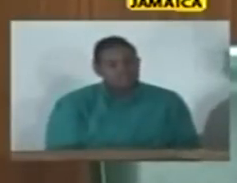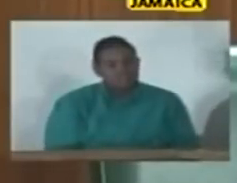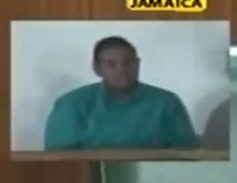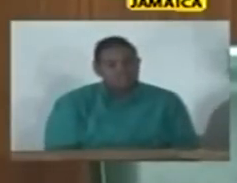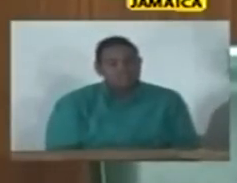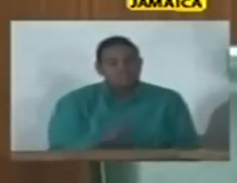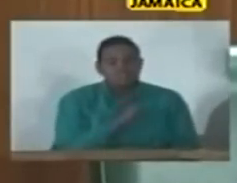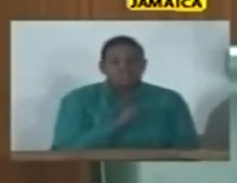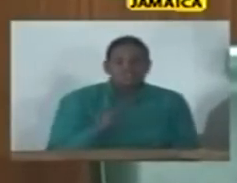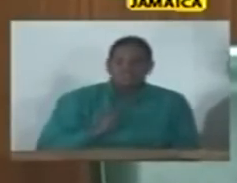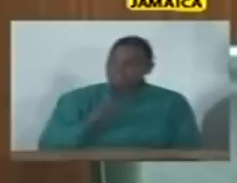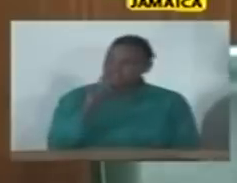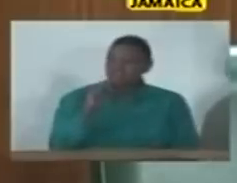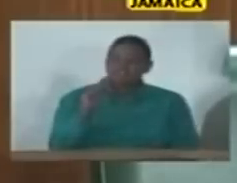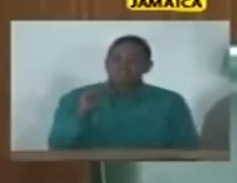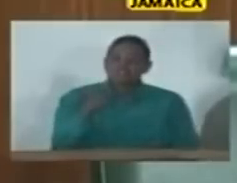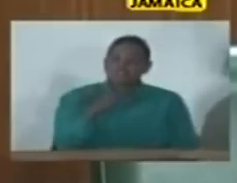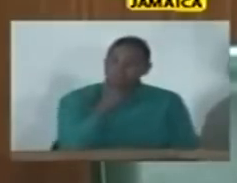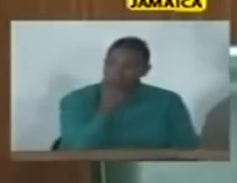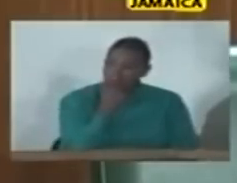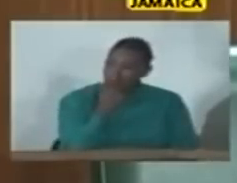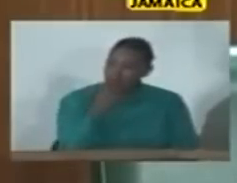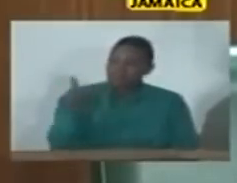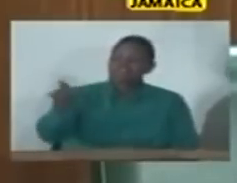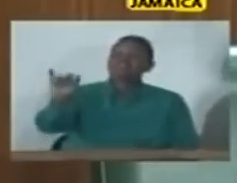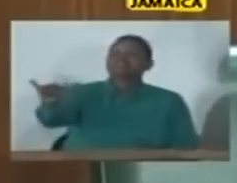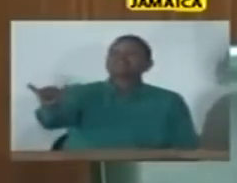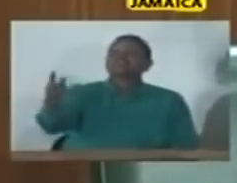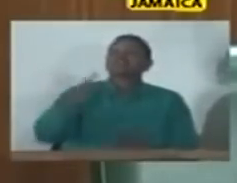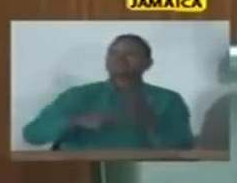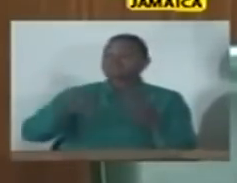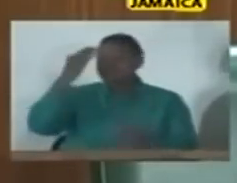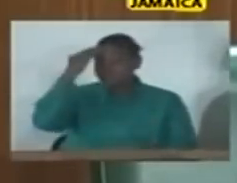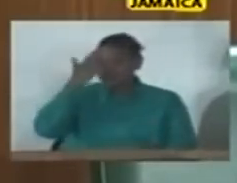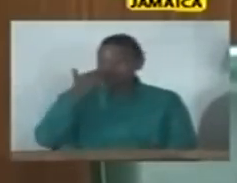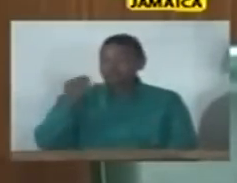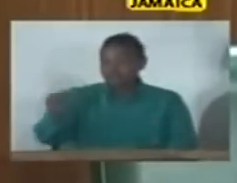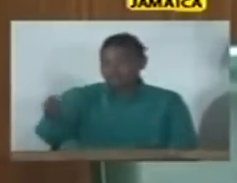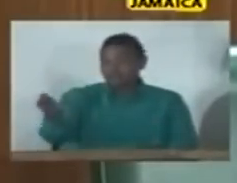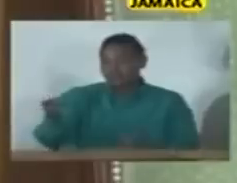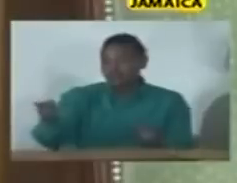Senator Knight, you have a Senator Knight. Hold your corners, Senator Knight.